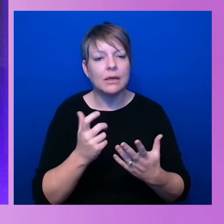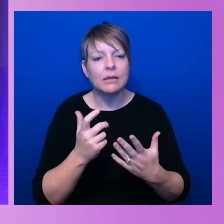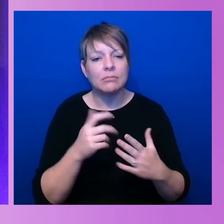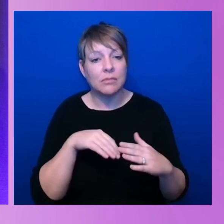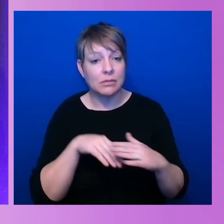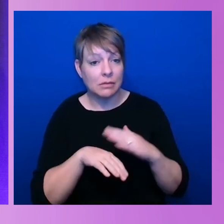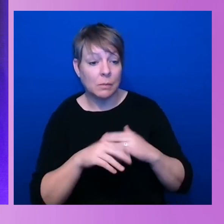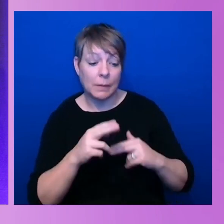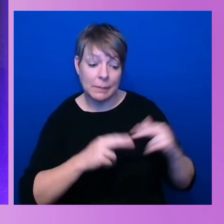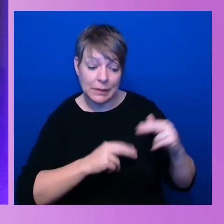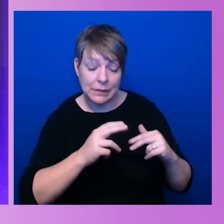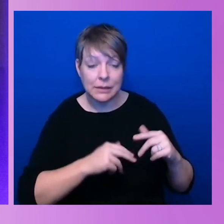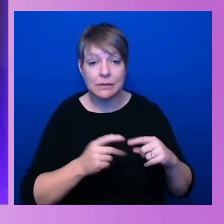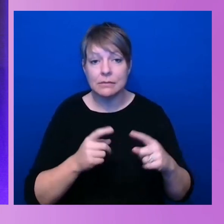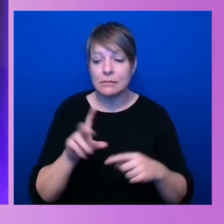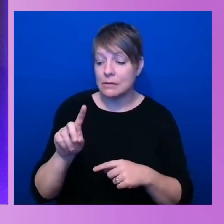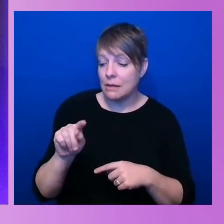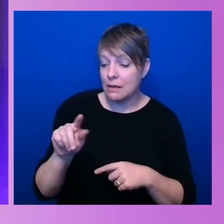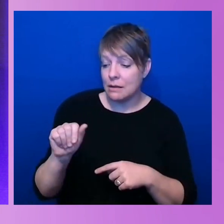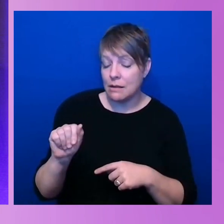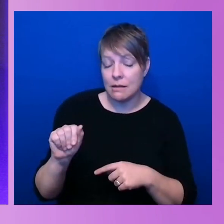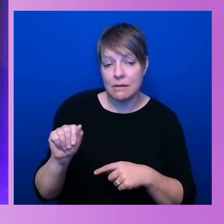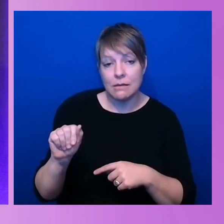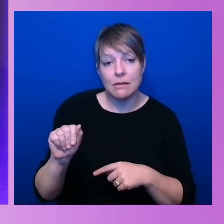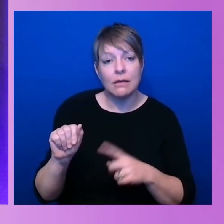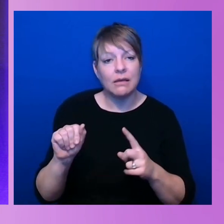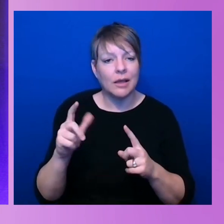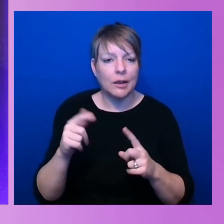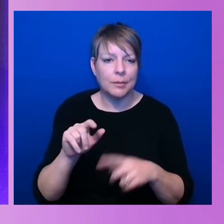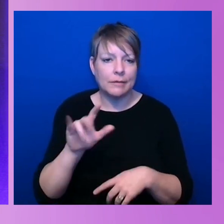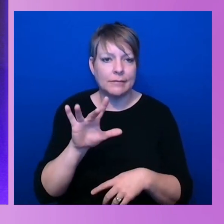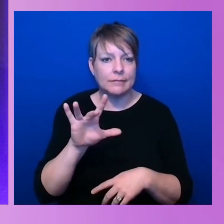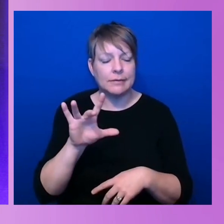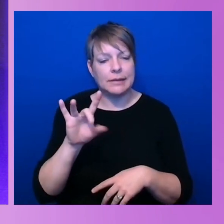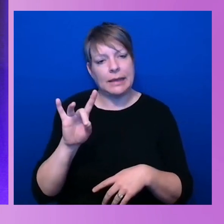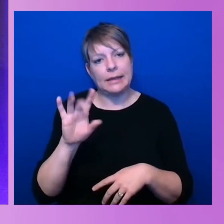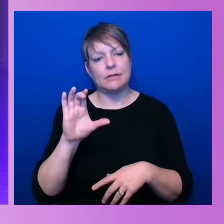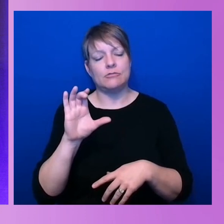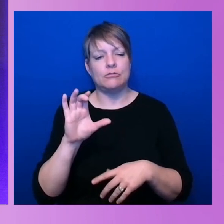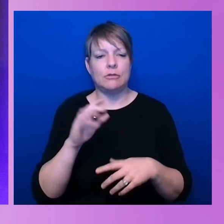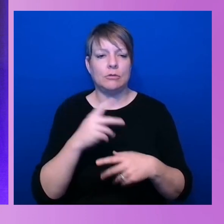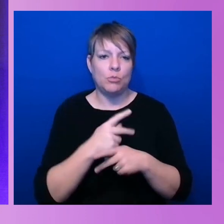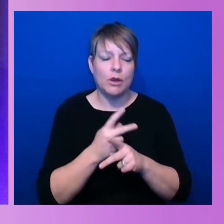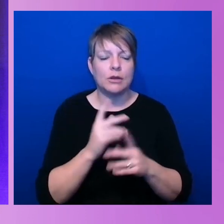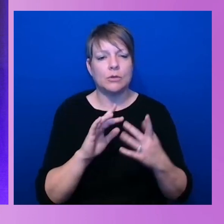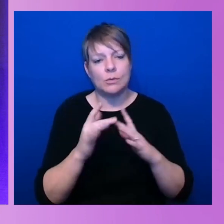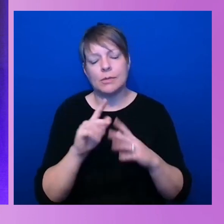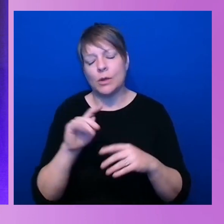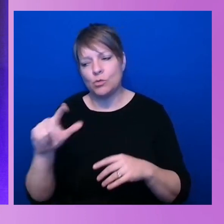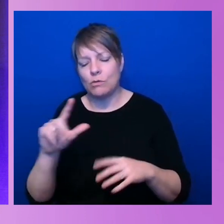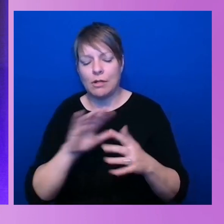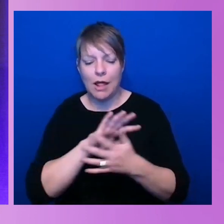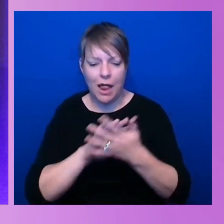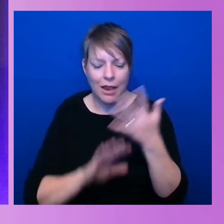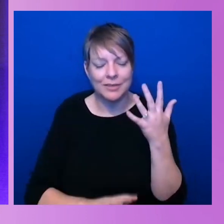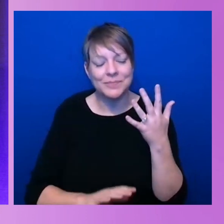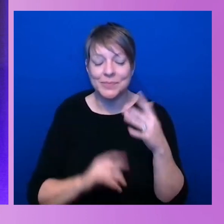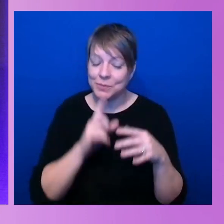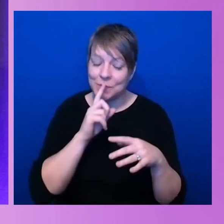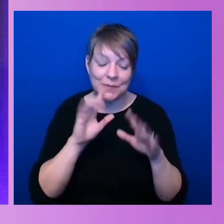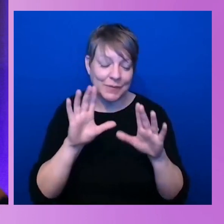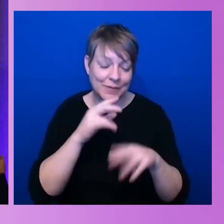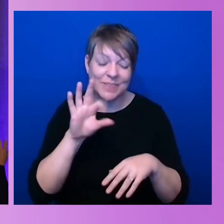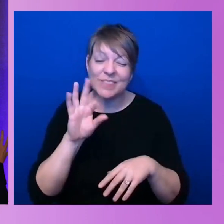data centers, and about 5,800 products, websites, and tools. So yes, it's a fantastic, fun job.